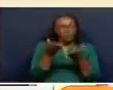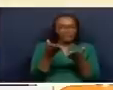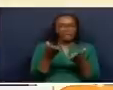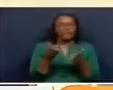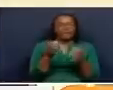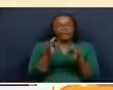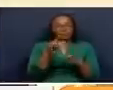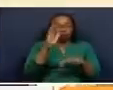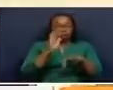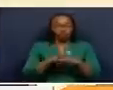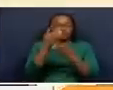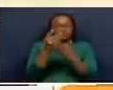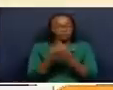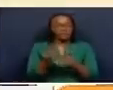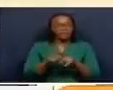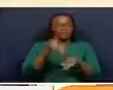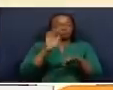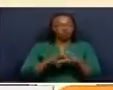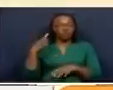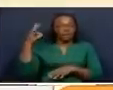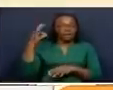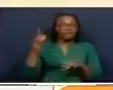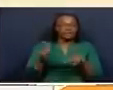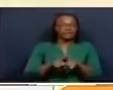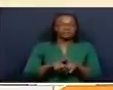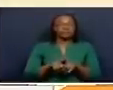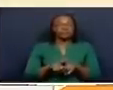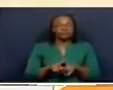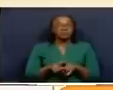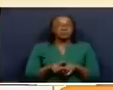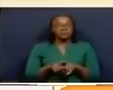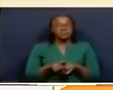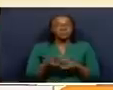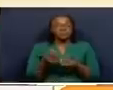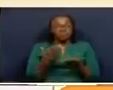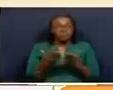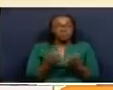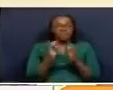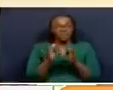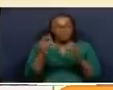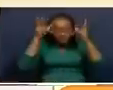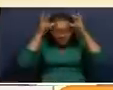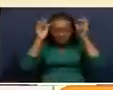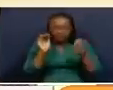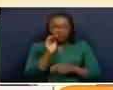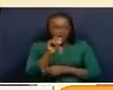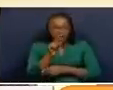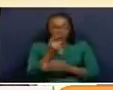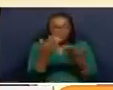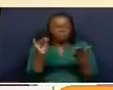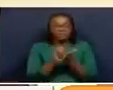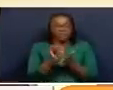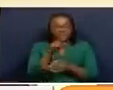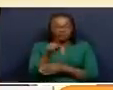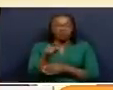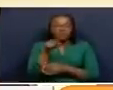good debater and a good candidate, and latter-day Lucifers ask you questions that are not worthy, you tell them that question